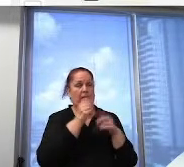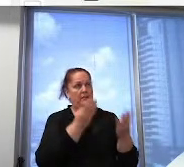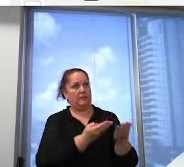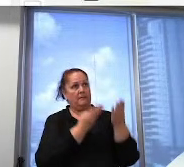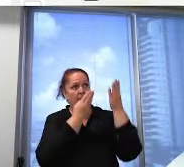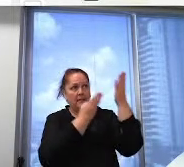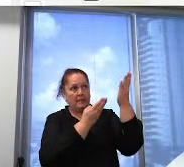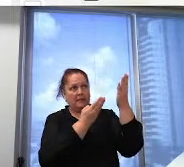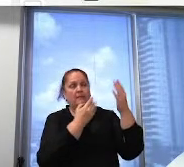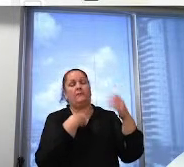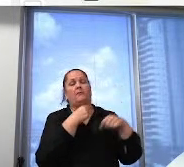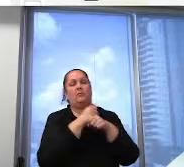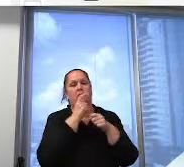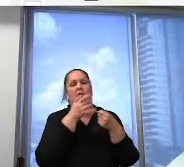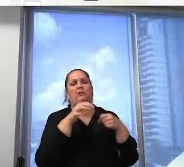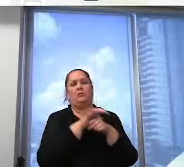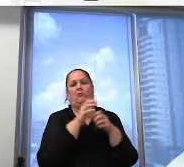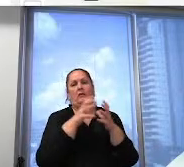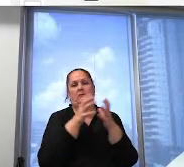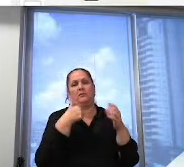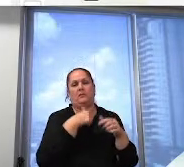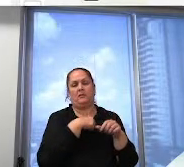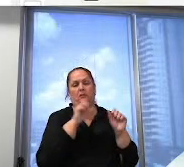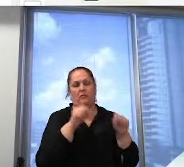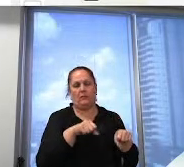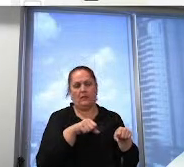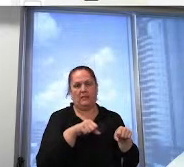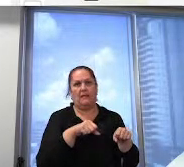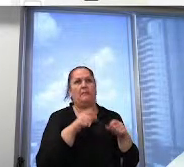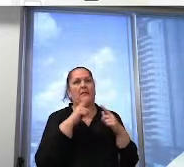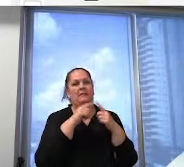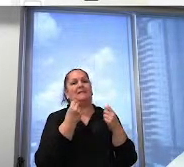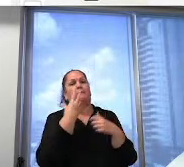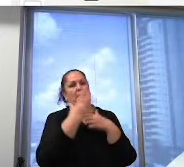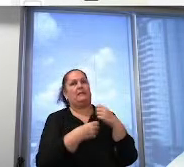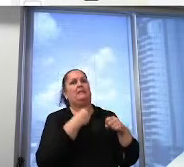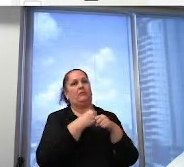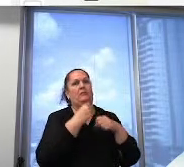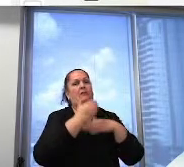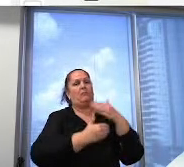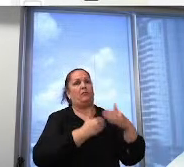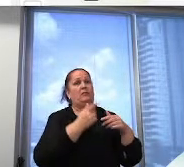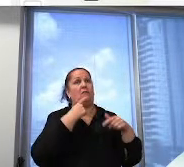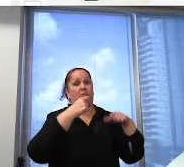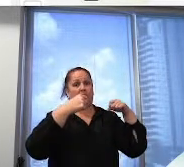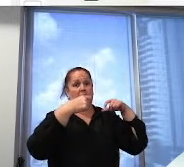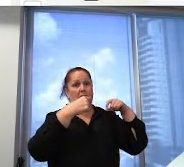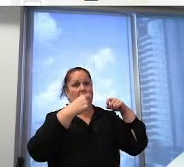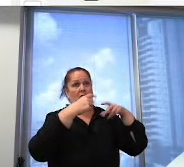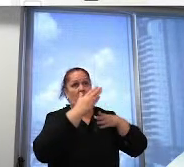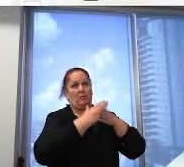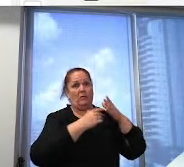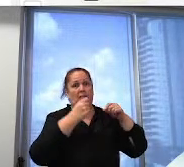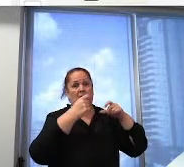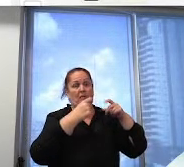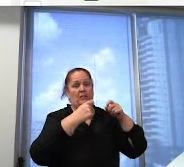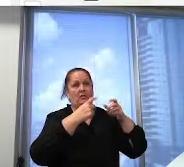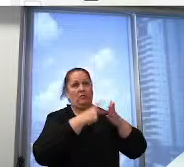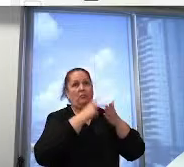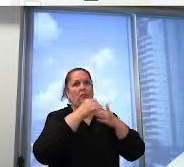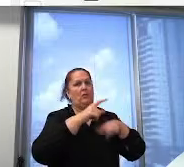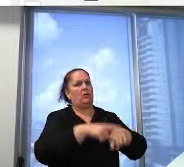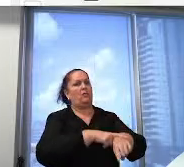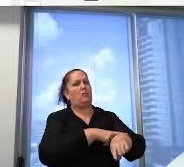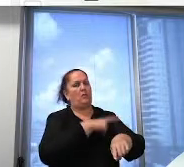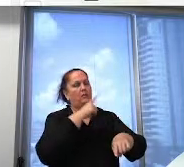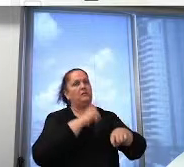are submitting, we're ensuring we cover as much as we can. And it's a multi-year process, right? From a transmission perspective, transmission